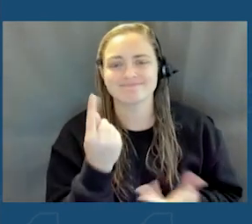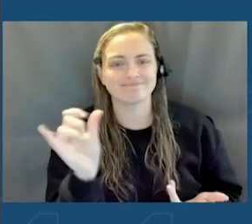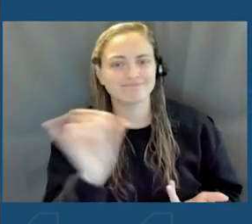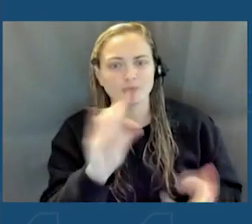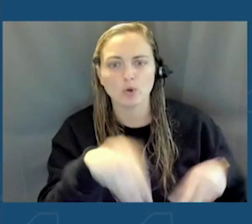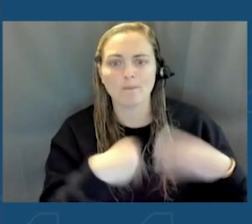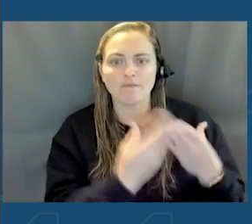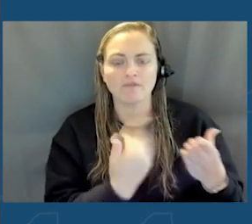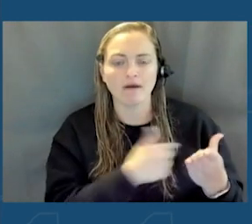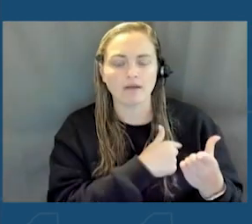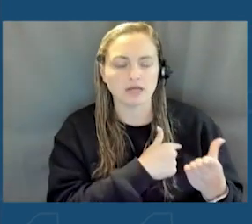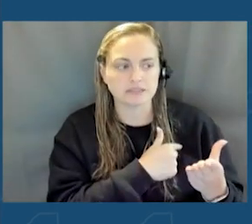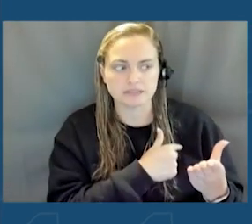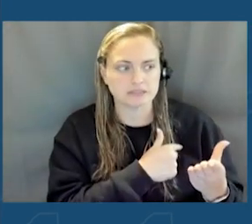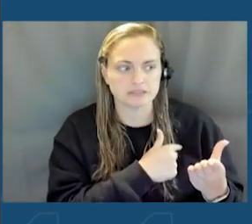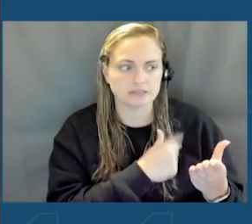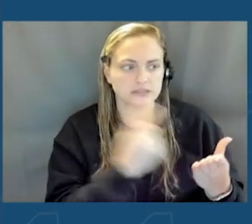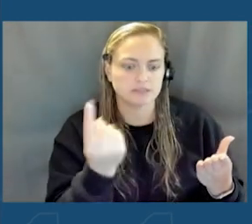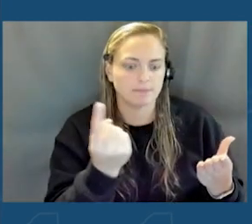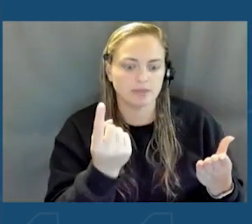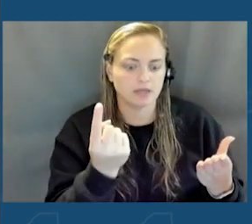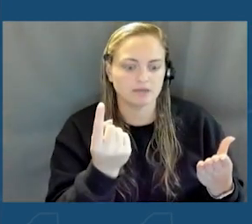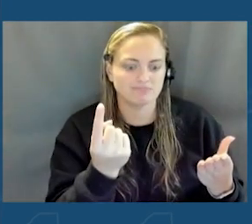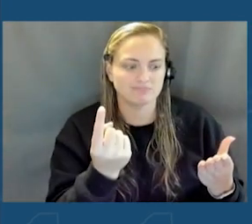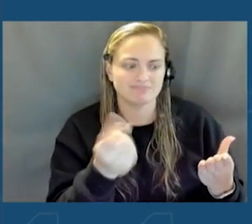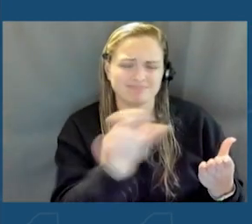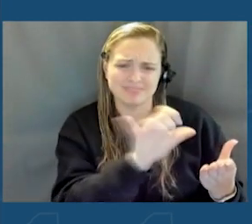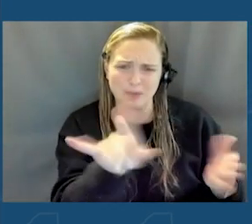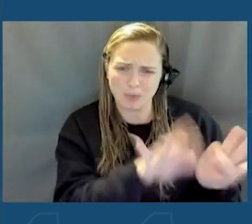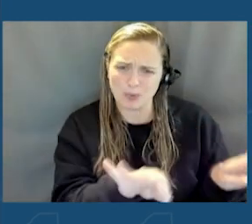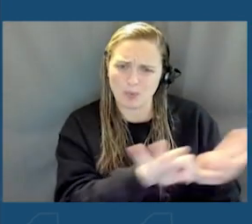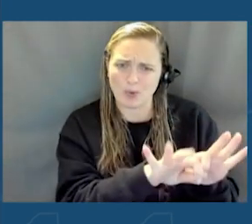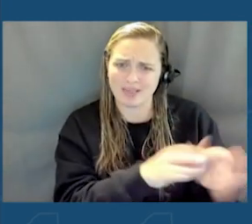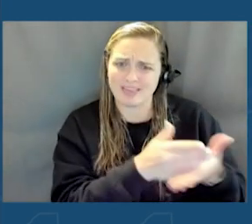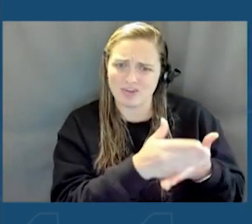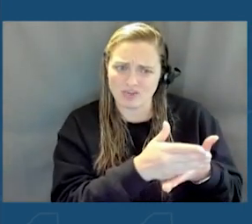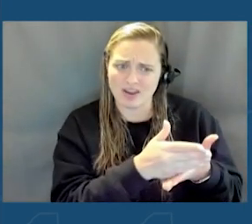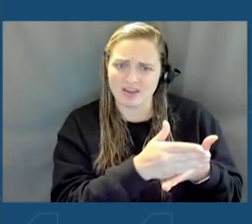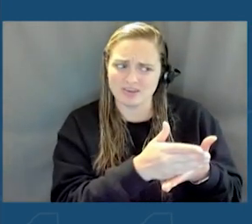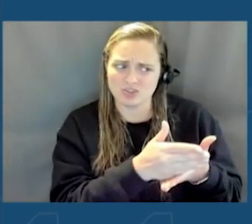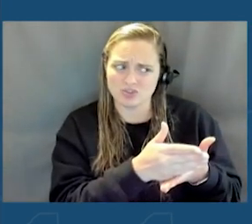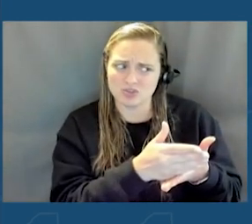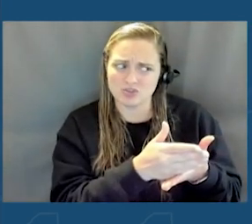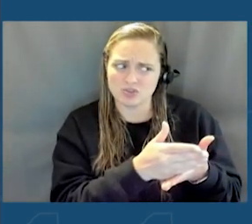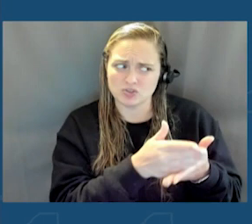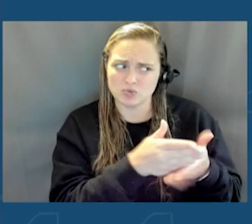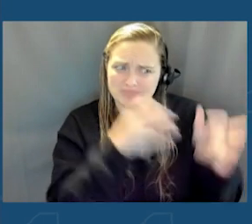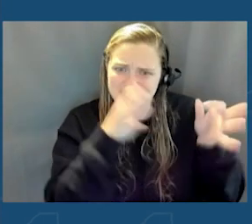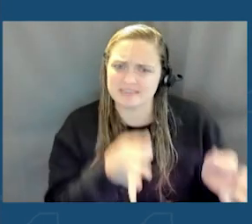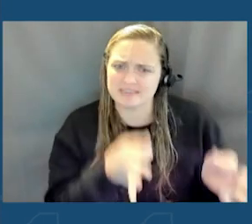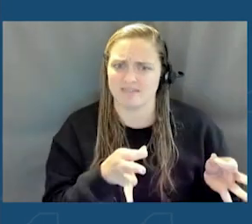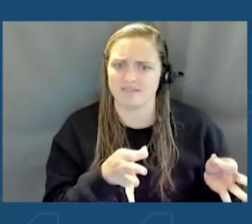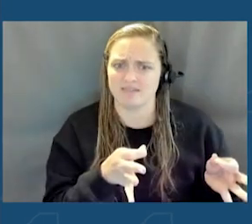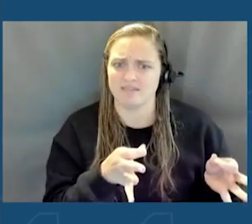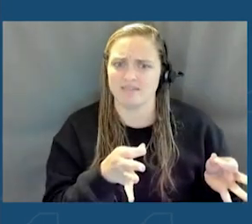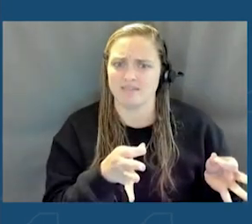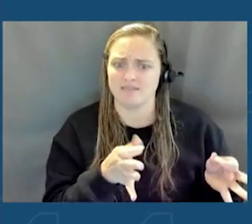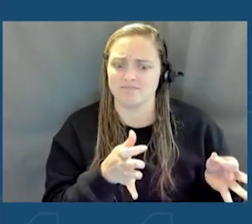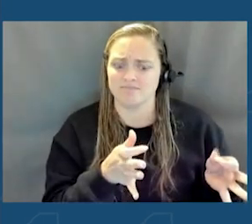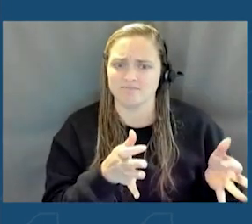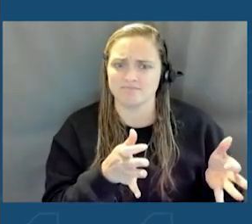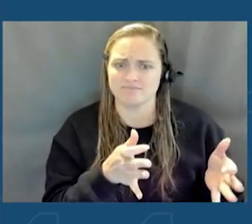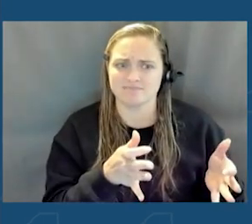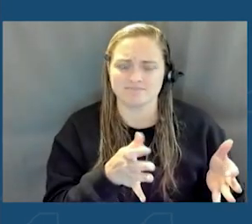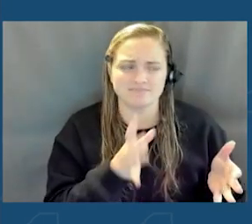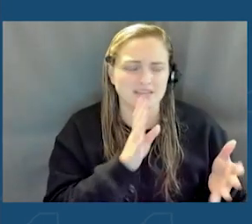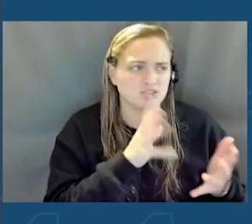provide us with something just as important, the right to autonomy, the right to a choice that is so